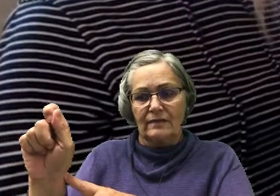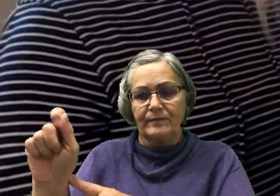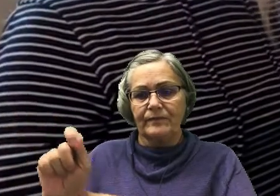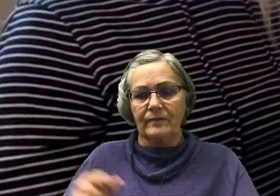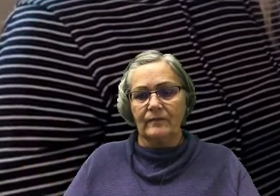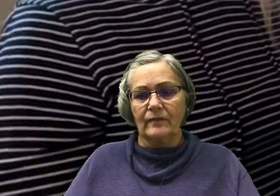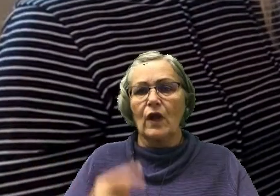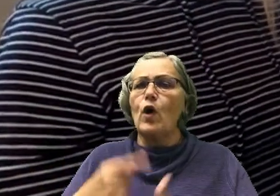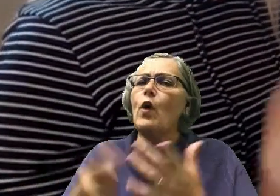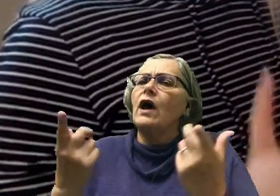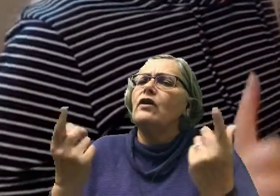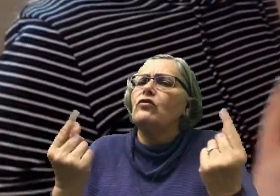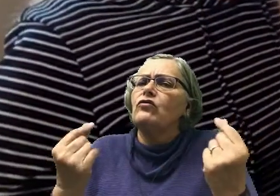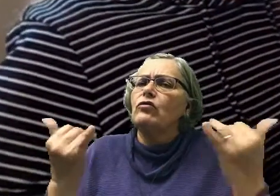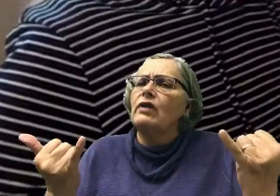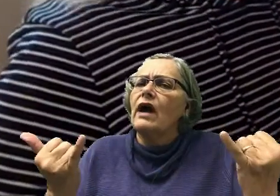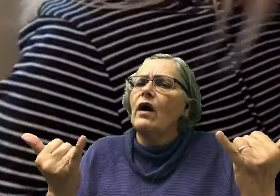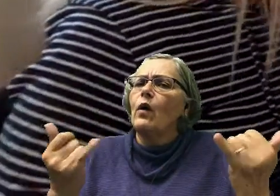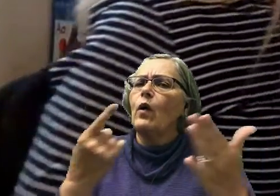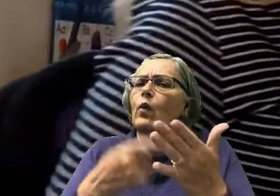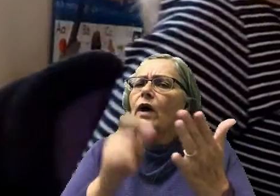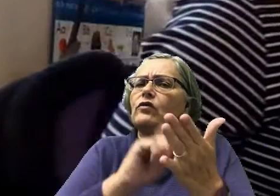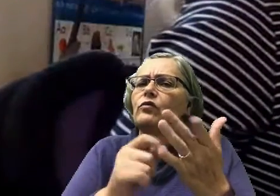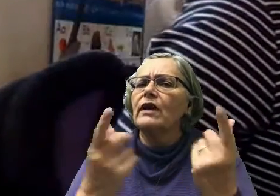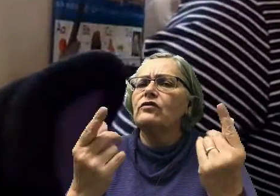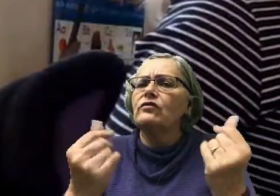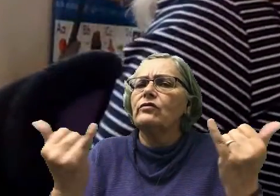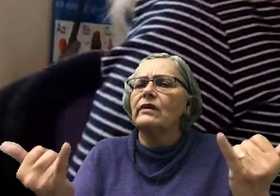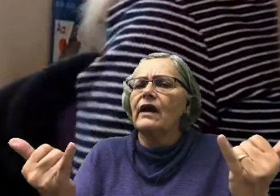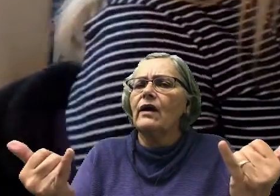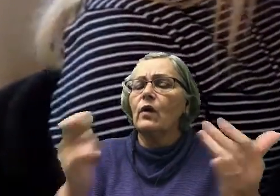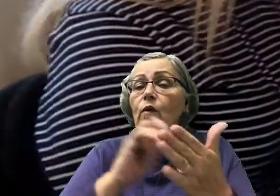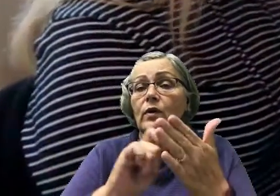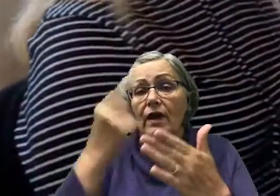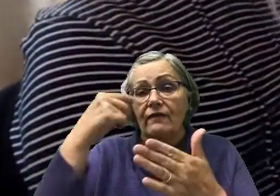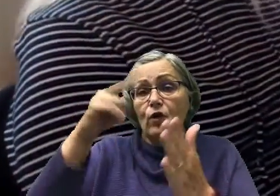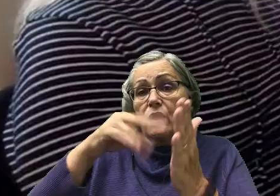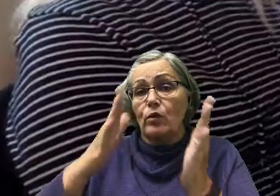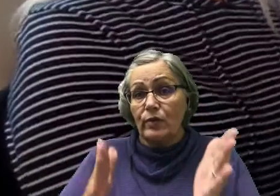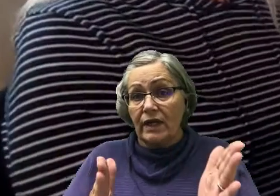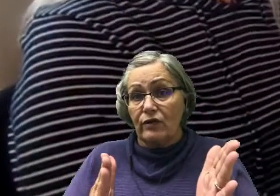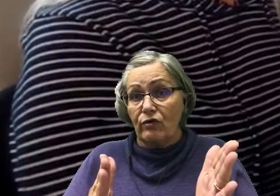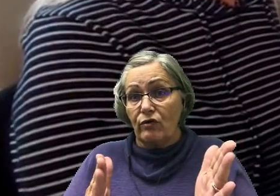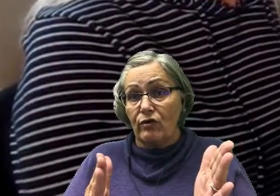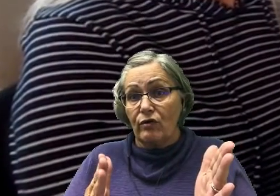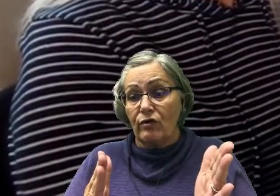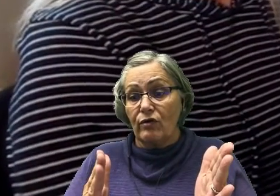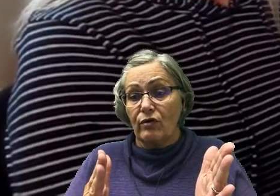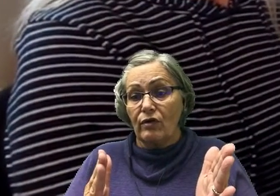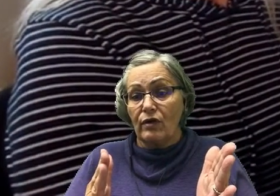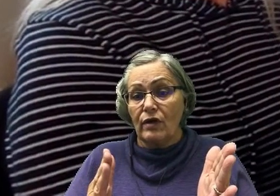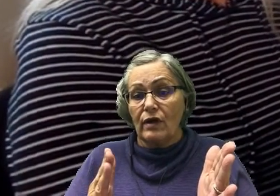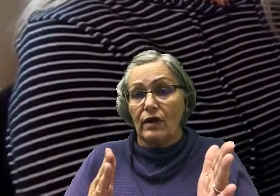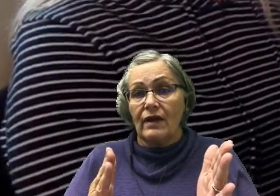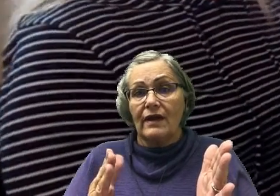writers do? We write for the reader, don't we? And that wouldn't be a very fun page to read if we